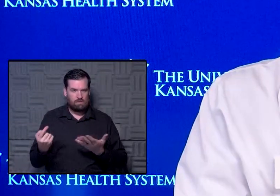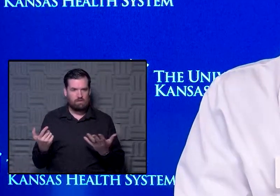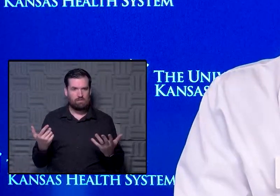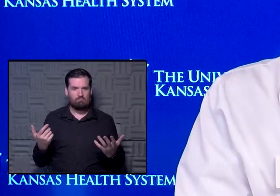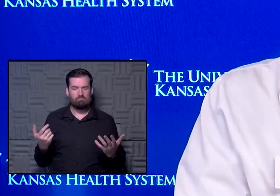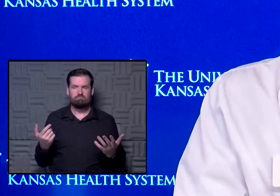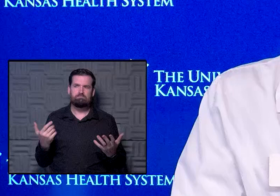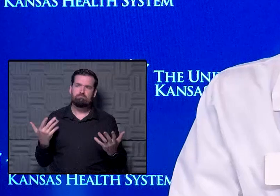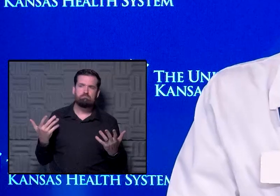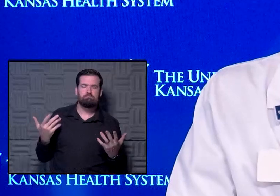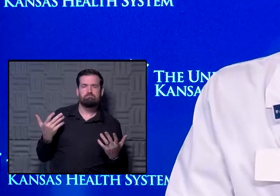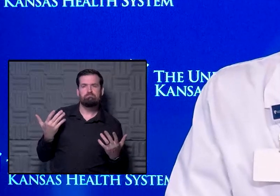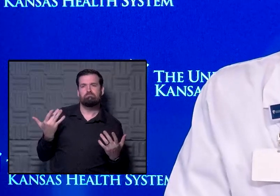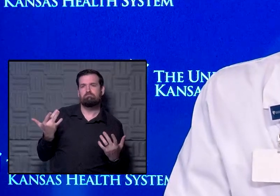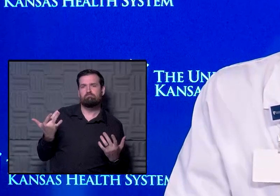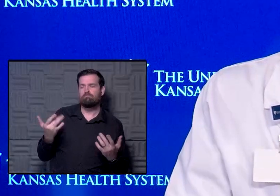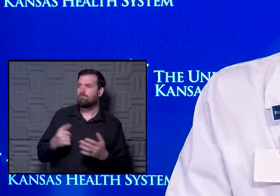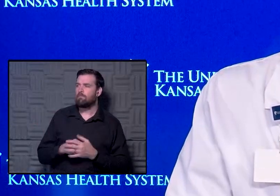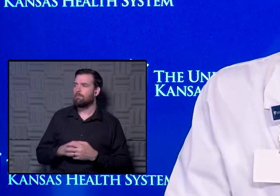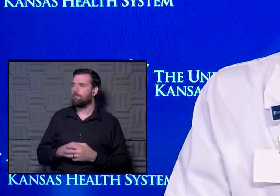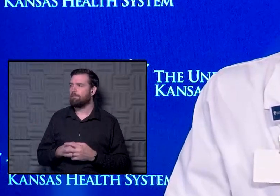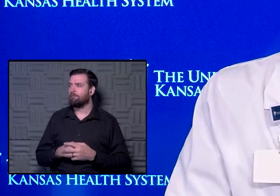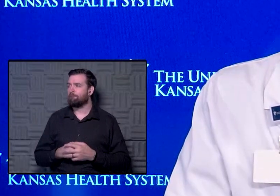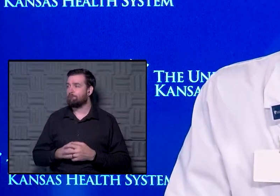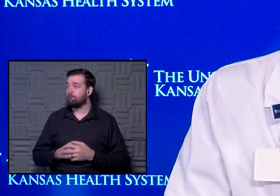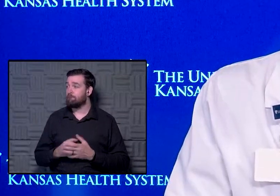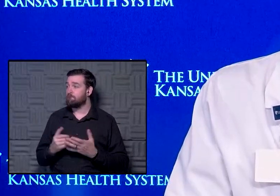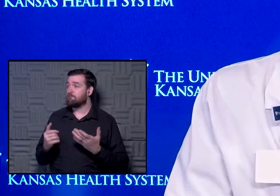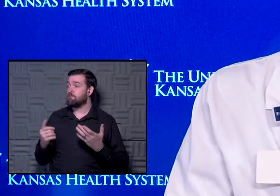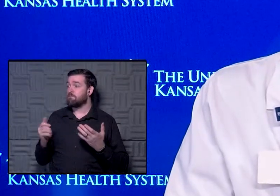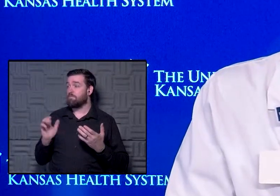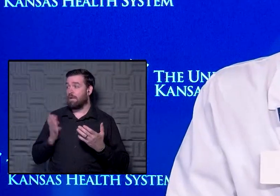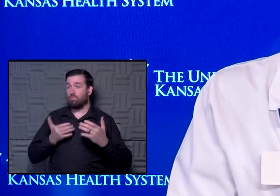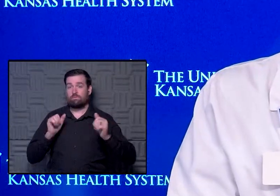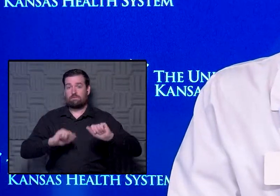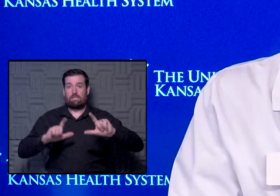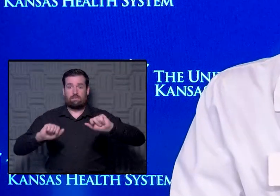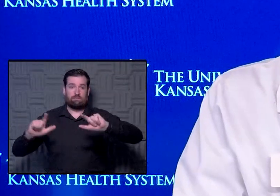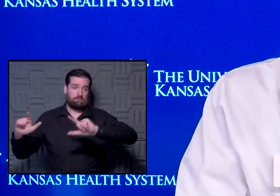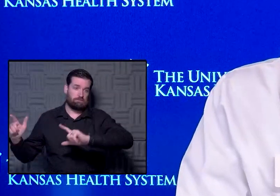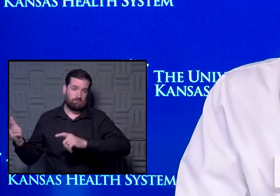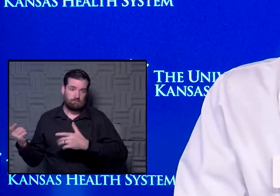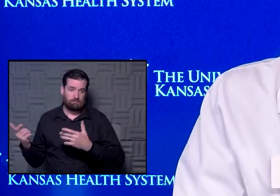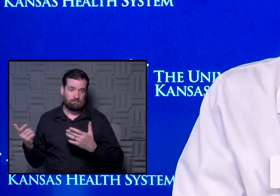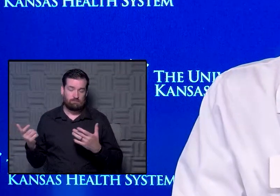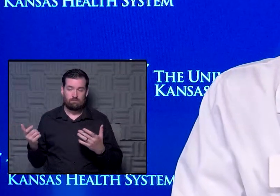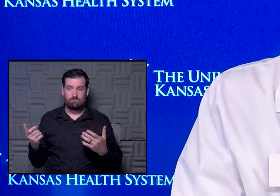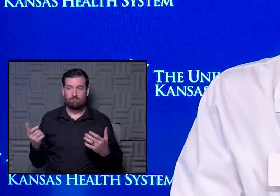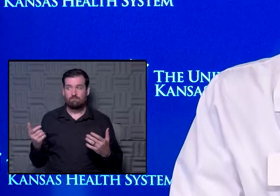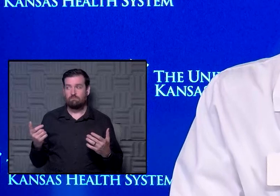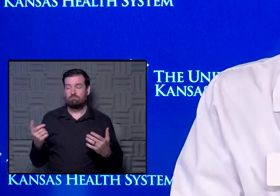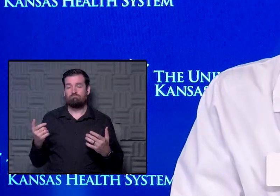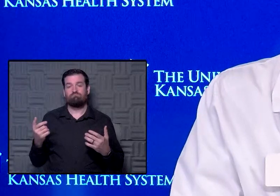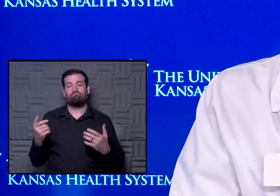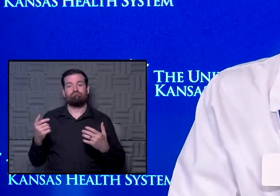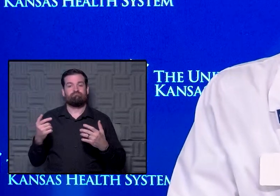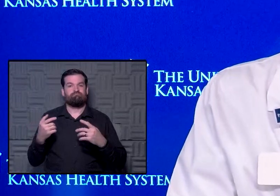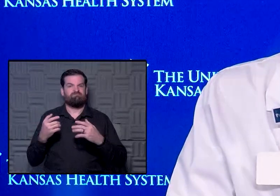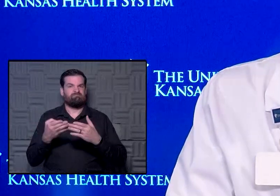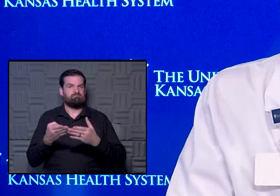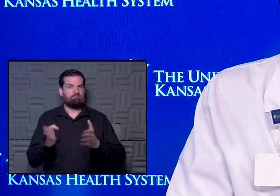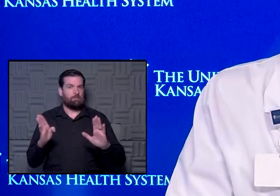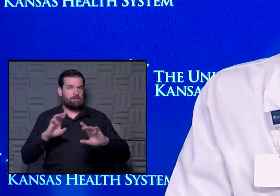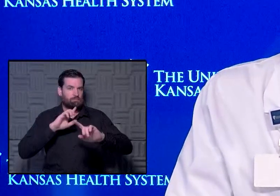that works. Yeah, so the slides that we've shared, the numbers here, are pulling from